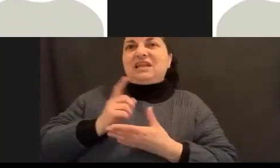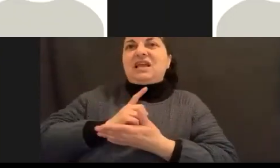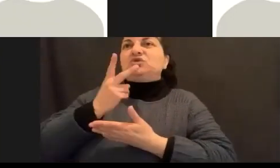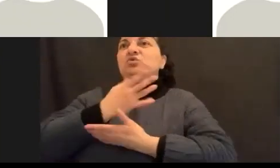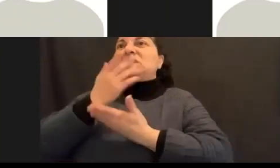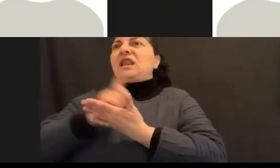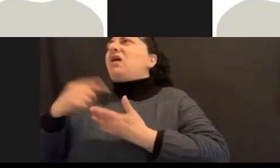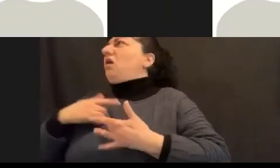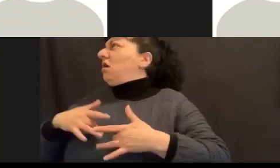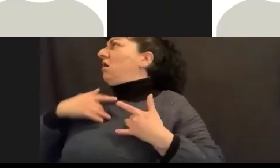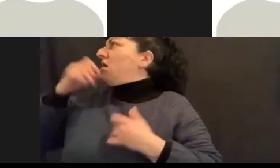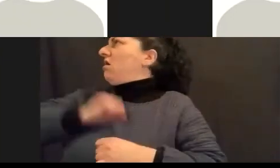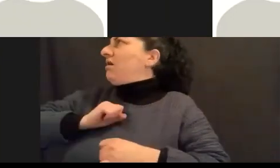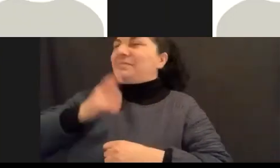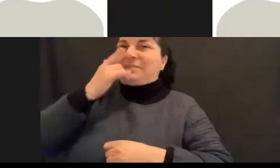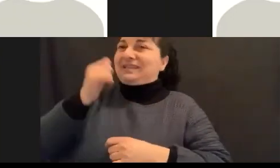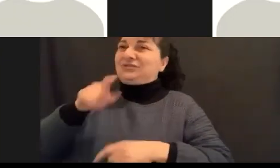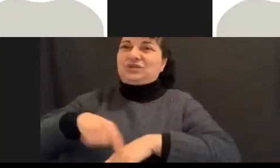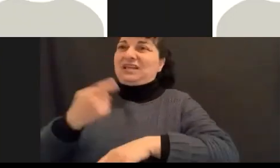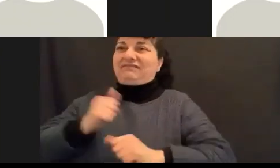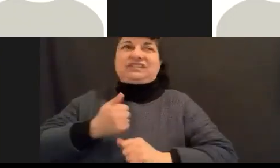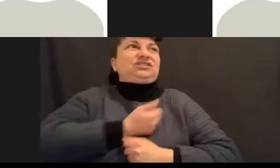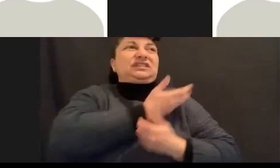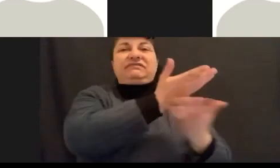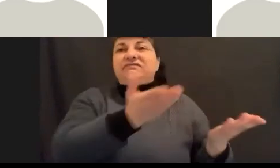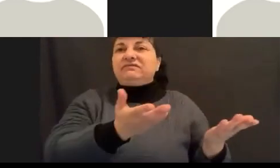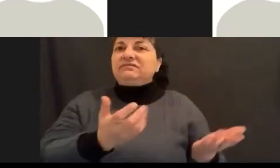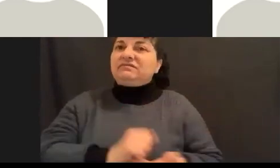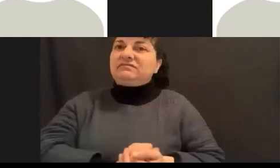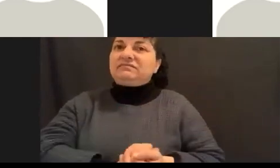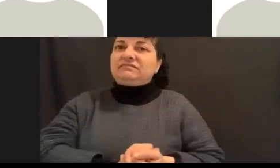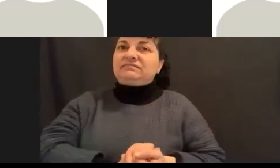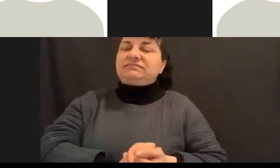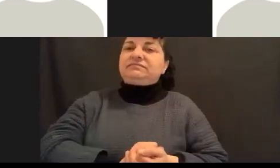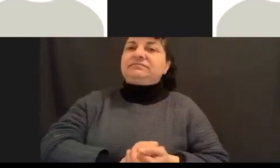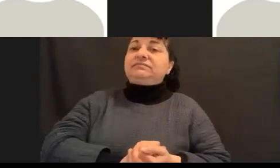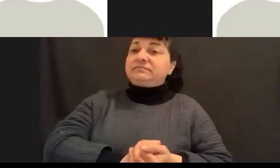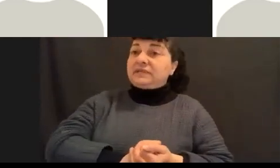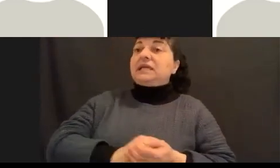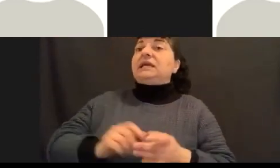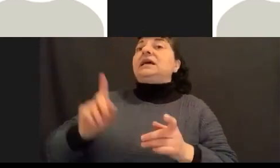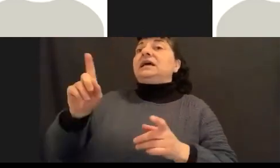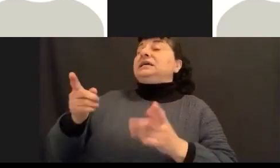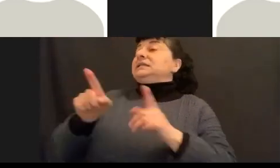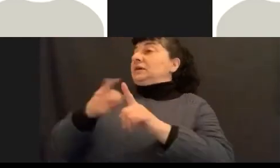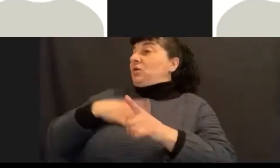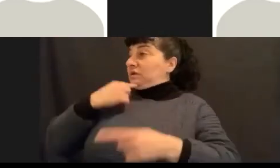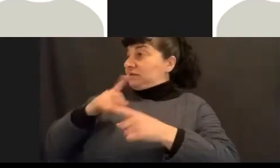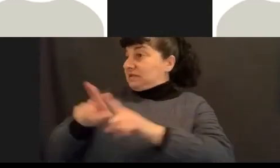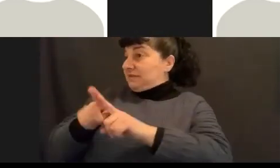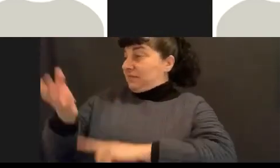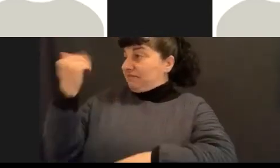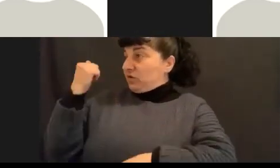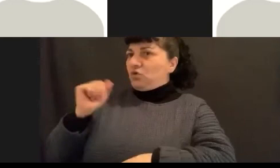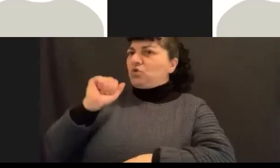And a question that came up before, your employer cannot legally ask for a copy of,